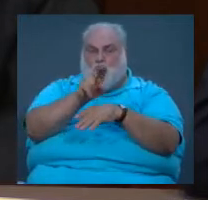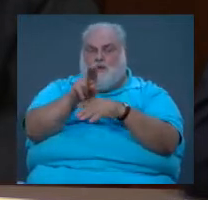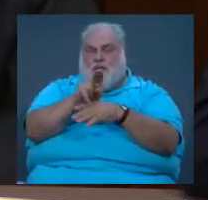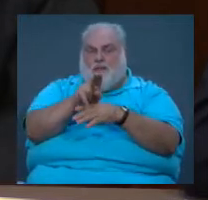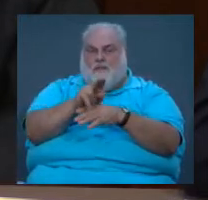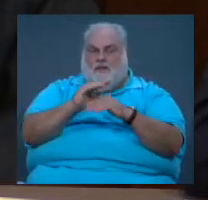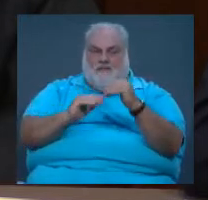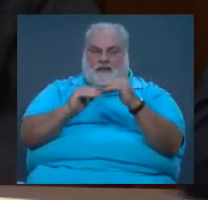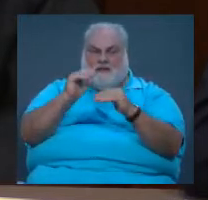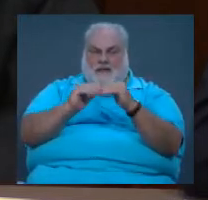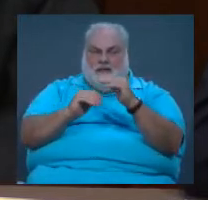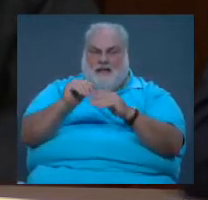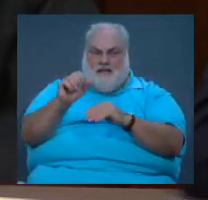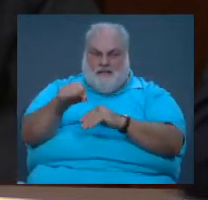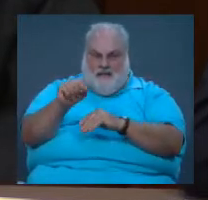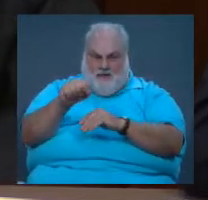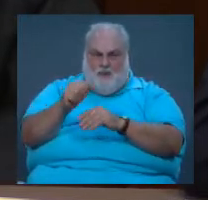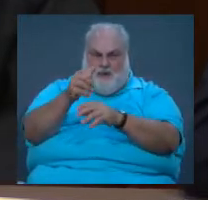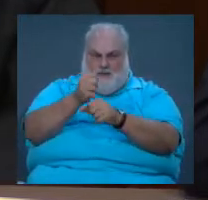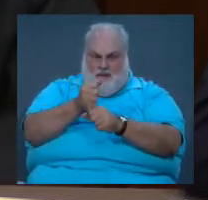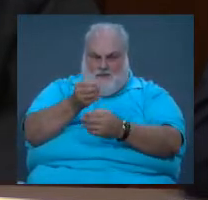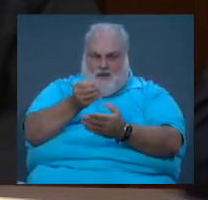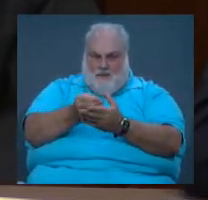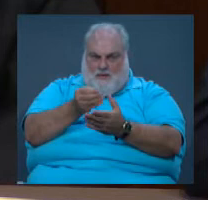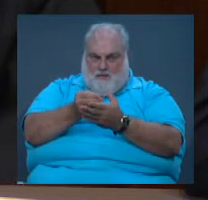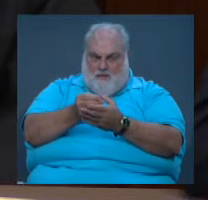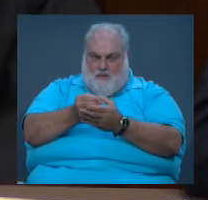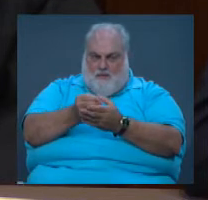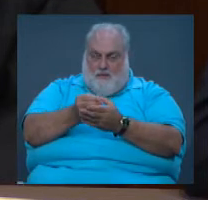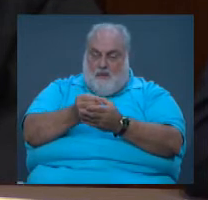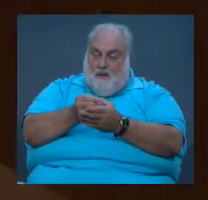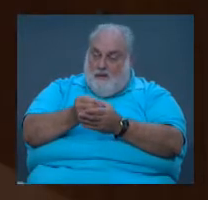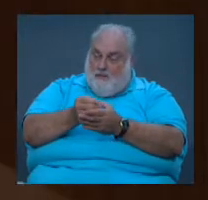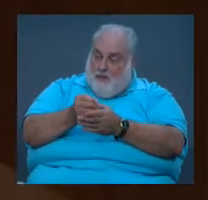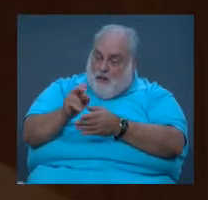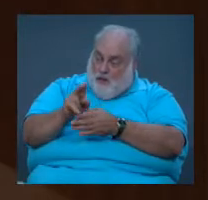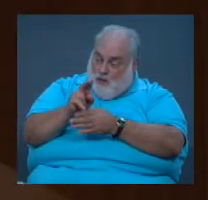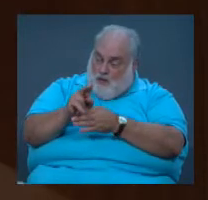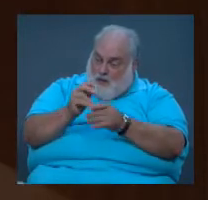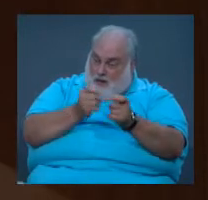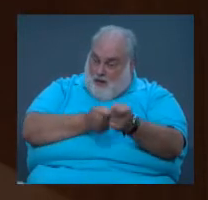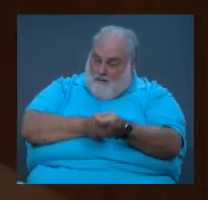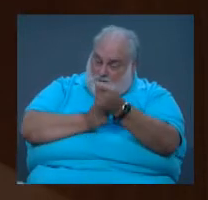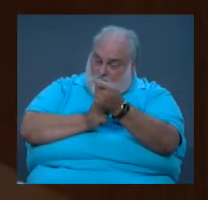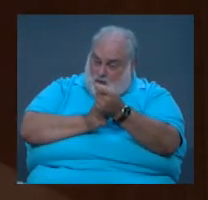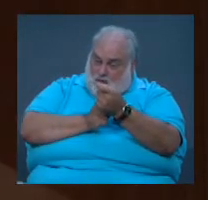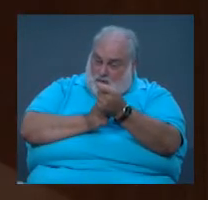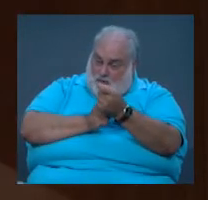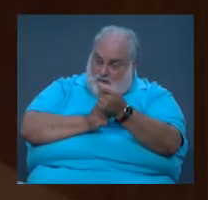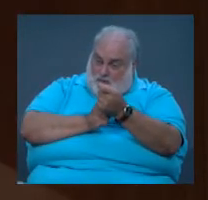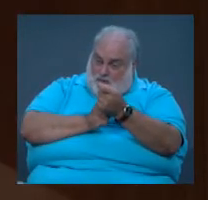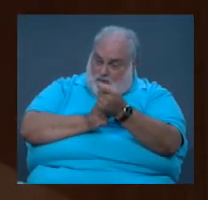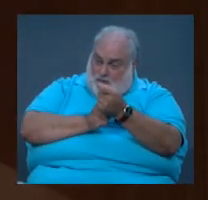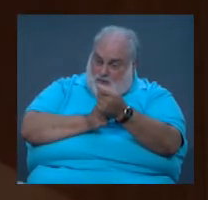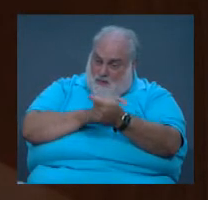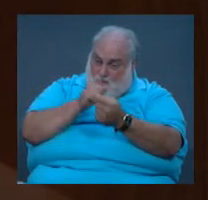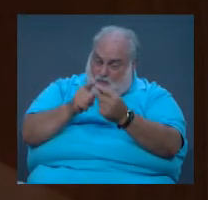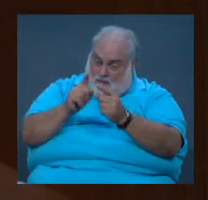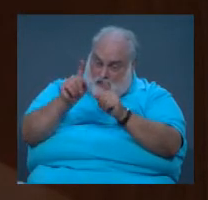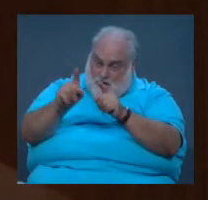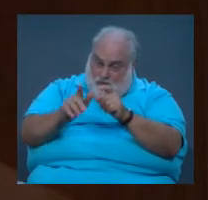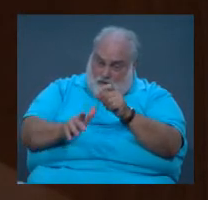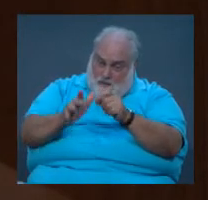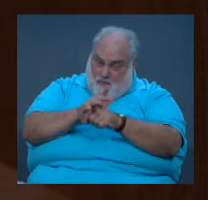then we receive that revenue. If they use the golf course, those students use the golf course when they're out there